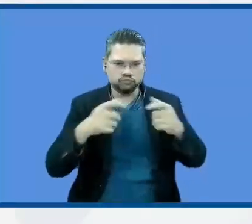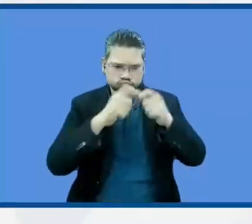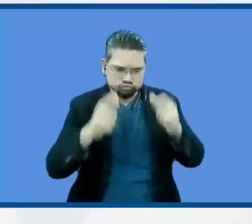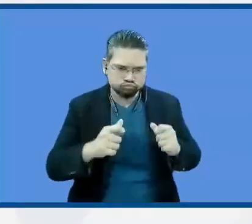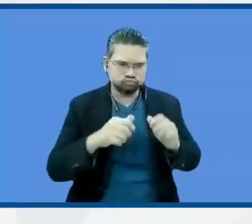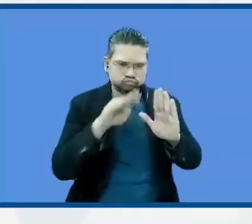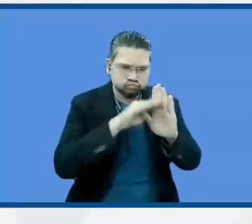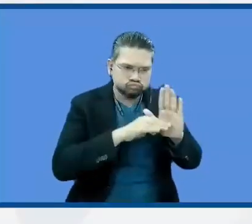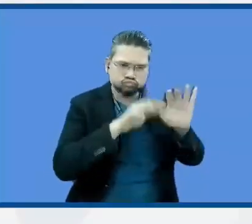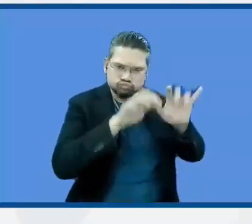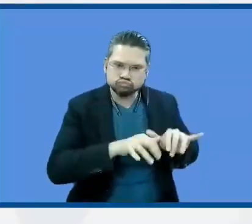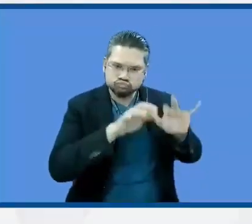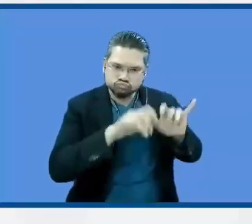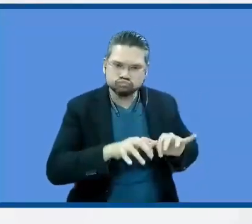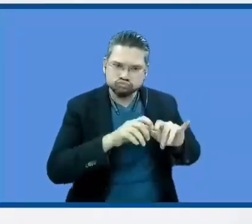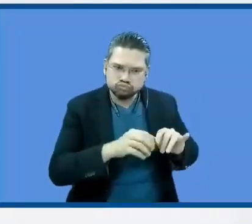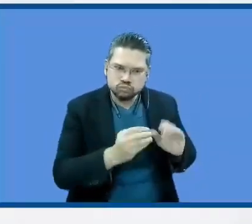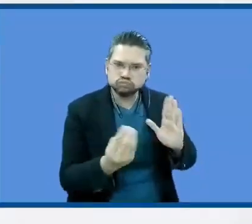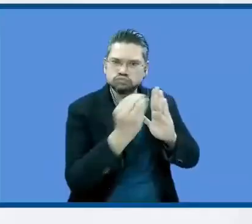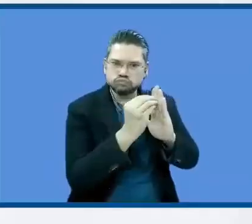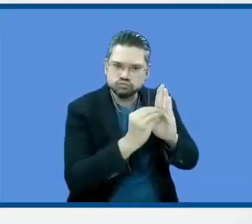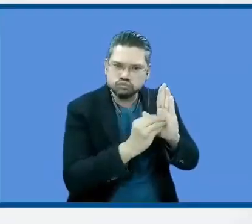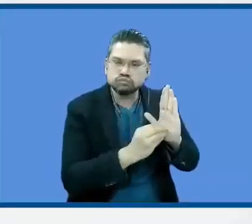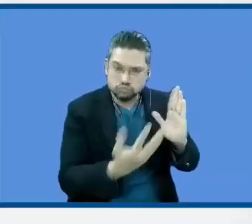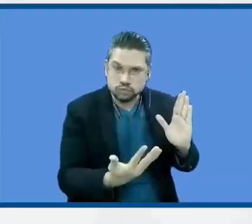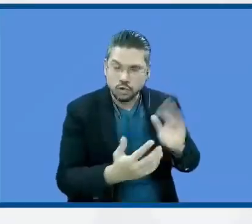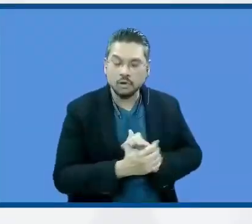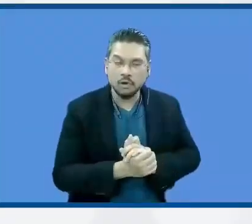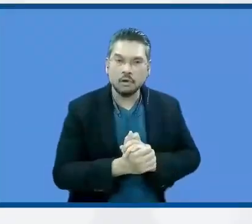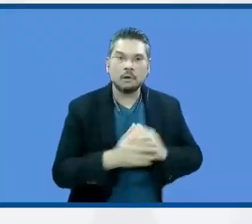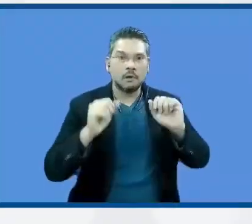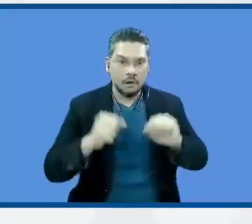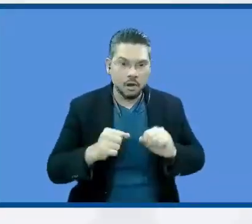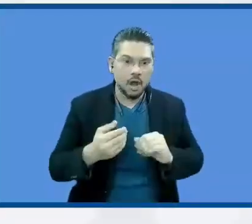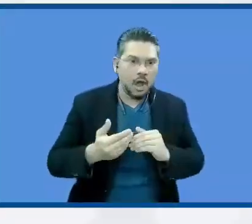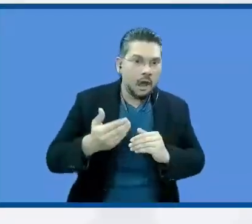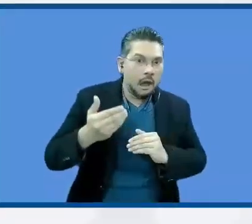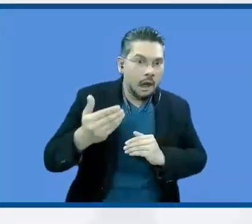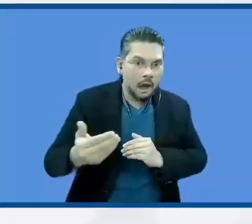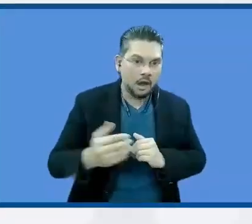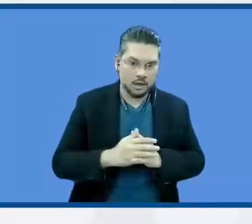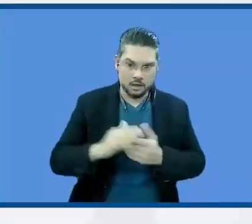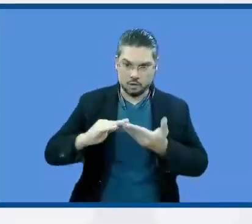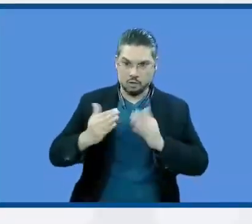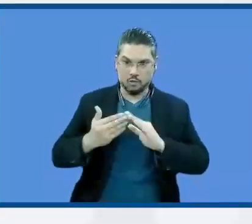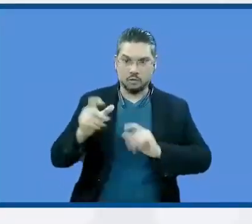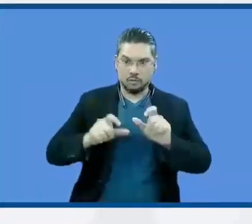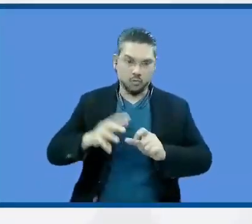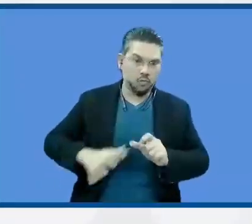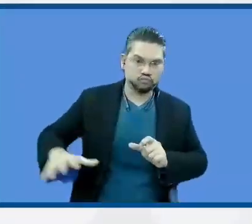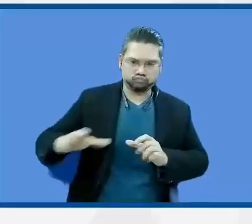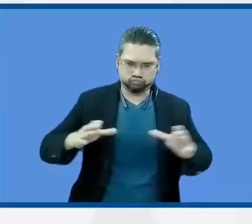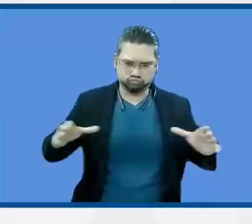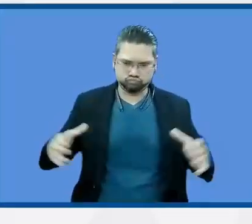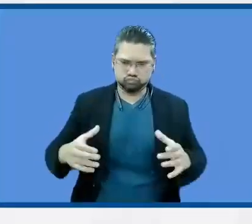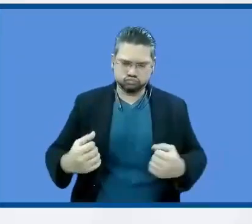cannot achieve greater resilience of communities without knowing the social factors